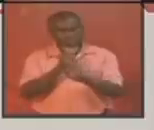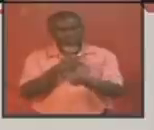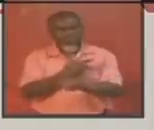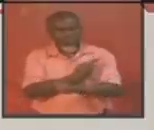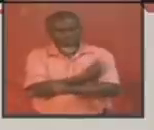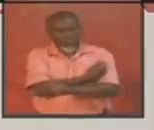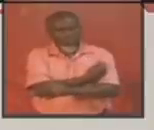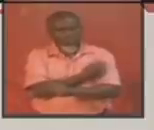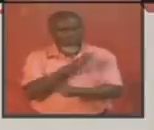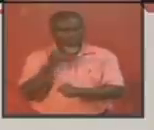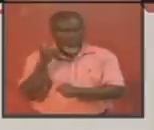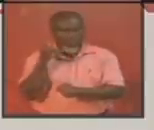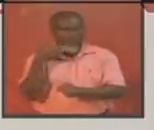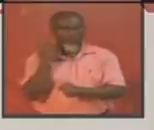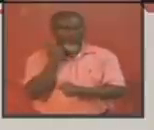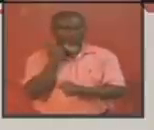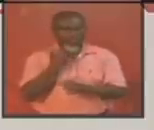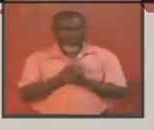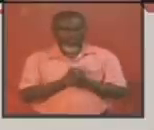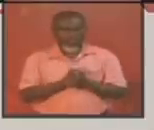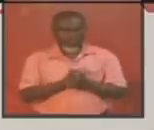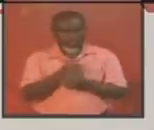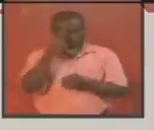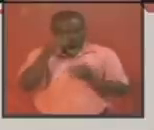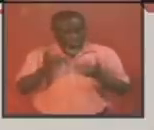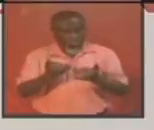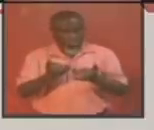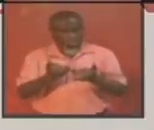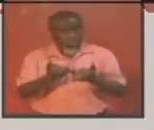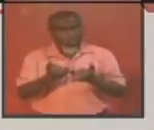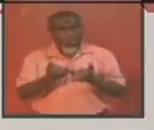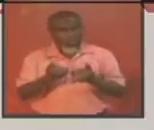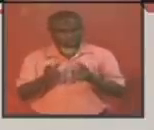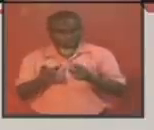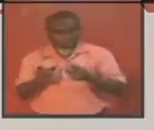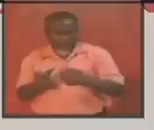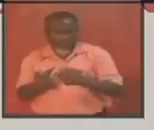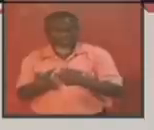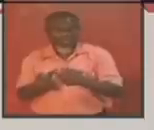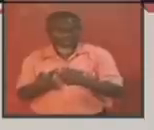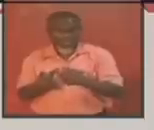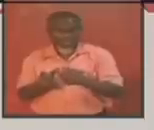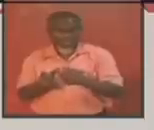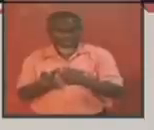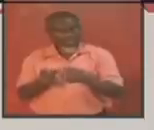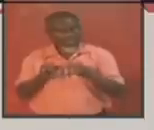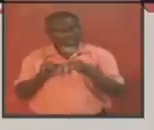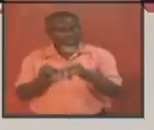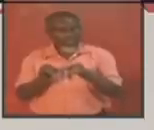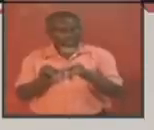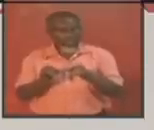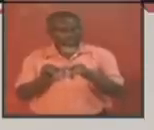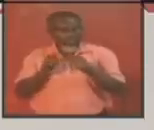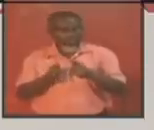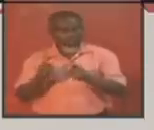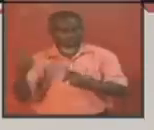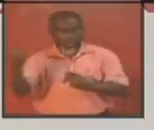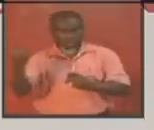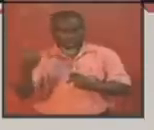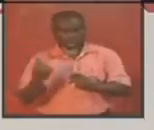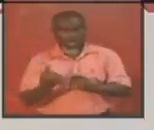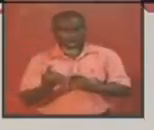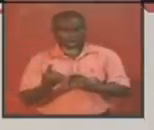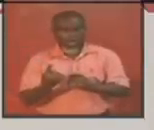but just to reiterate, for now, the quarantine protocol remains in place. Persons coming into the country